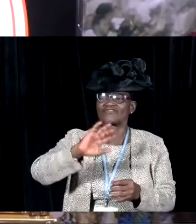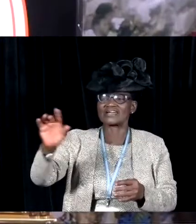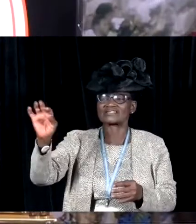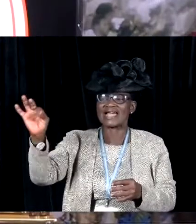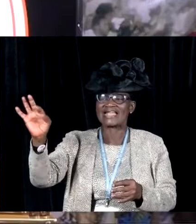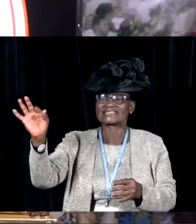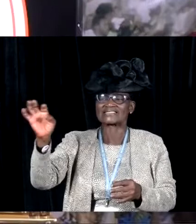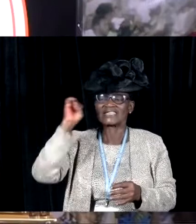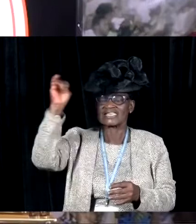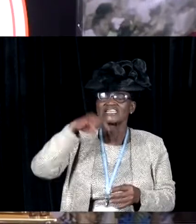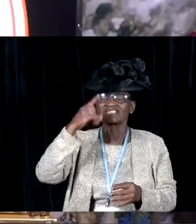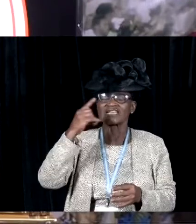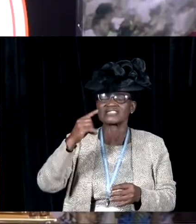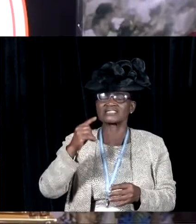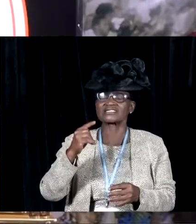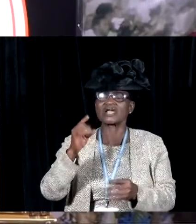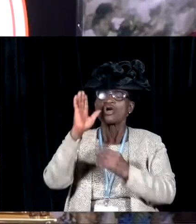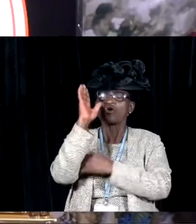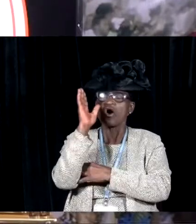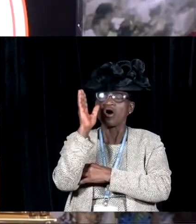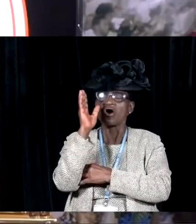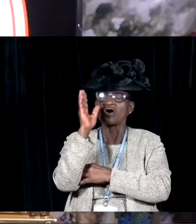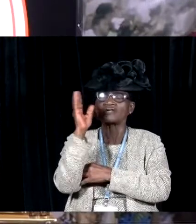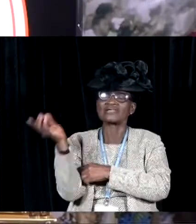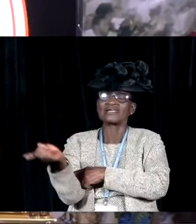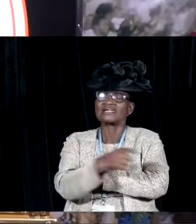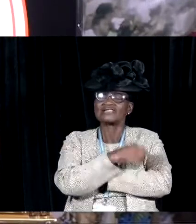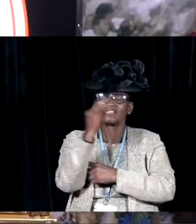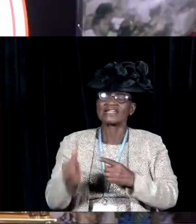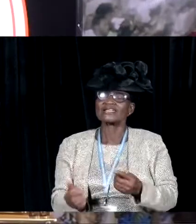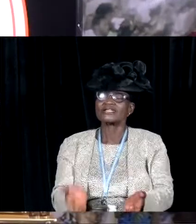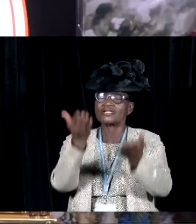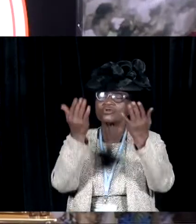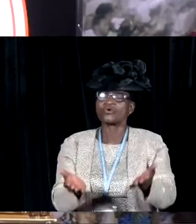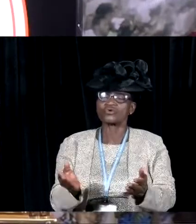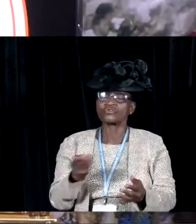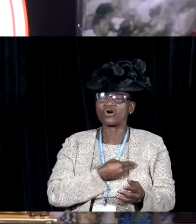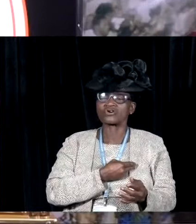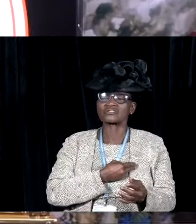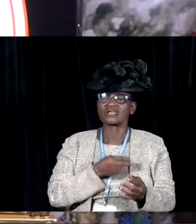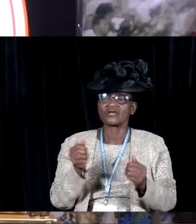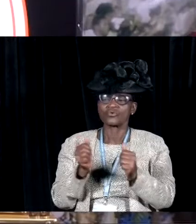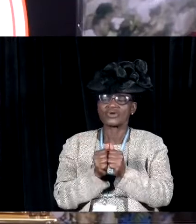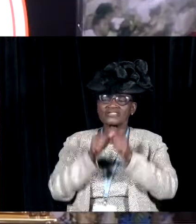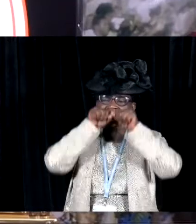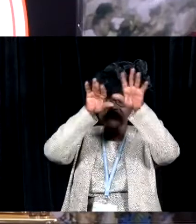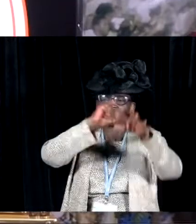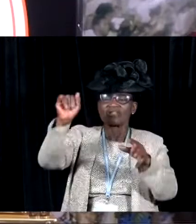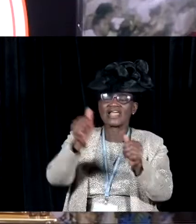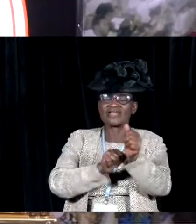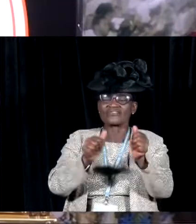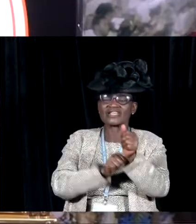it says, God daily loads us with blessings. Every